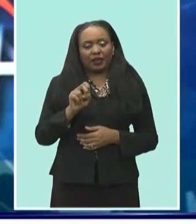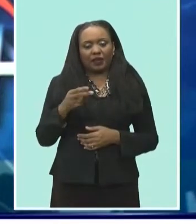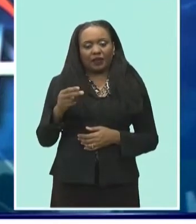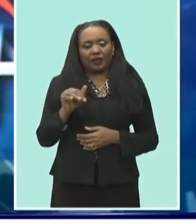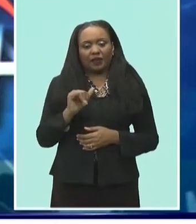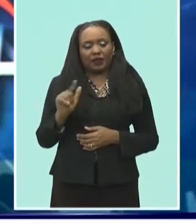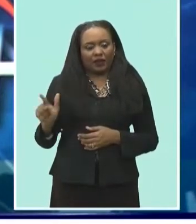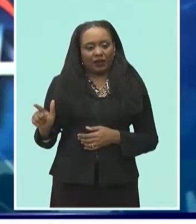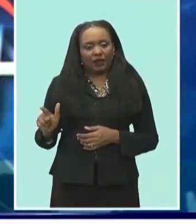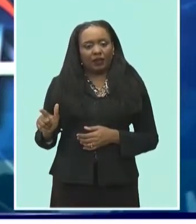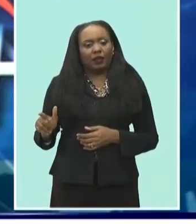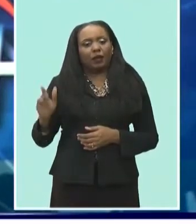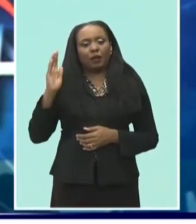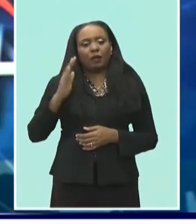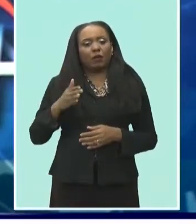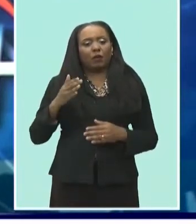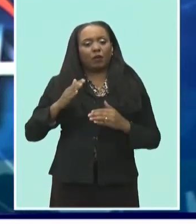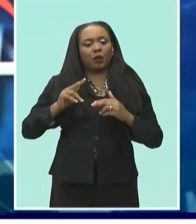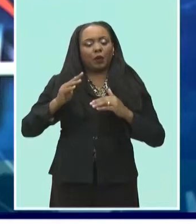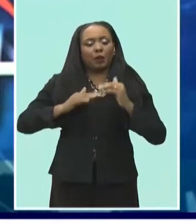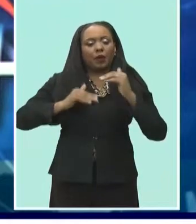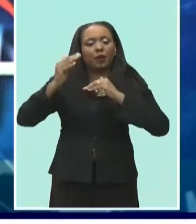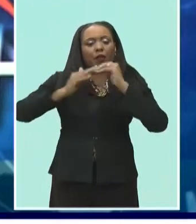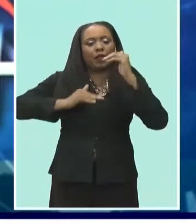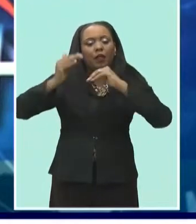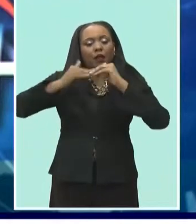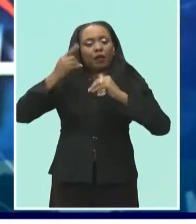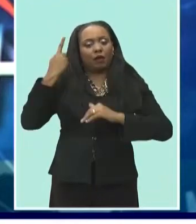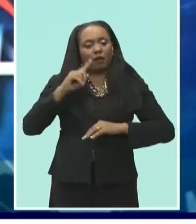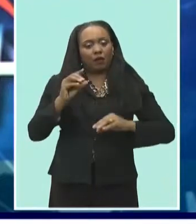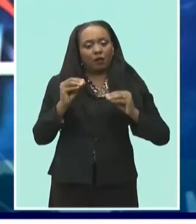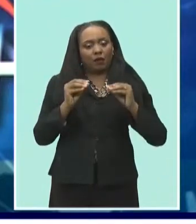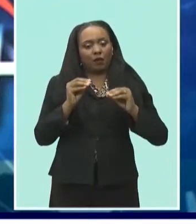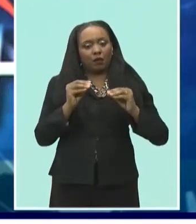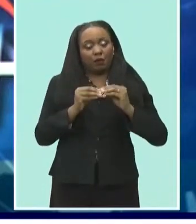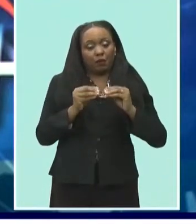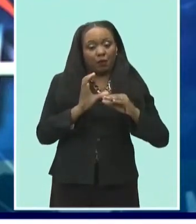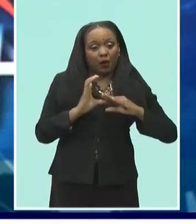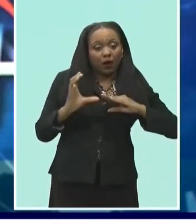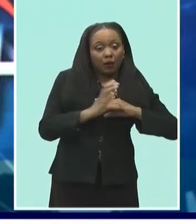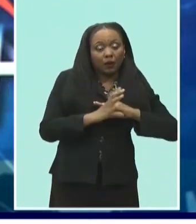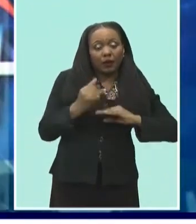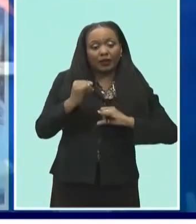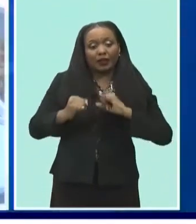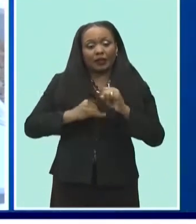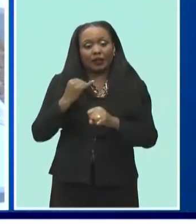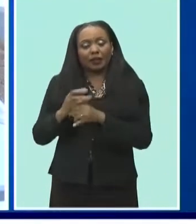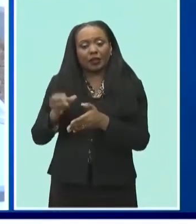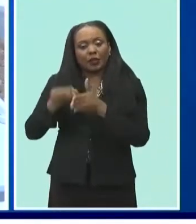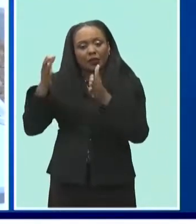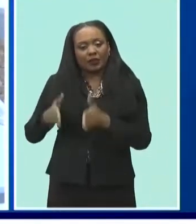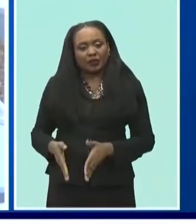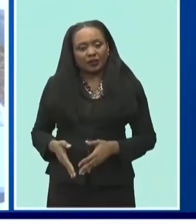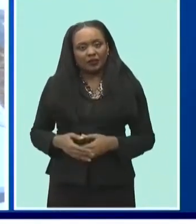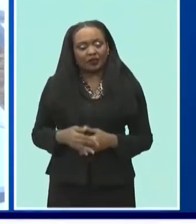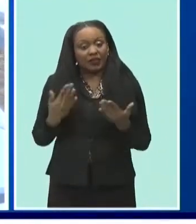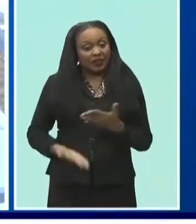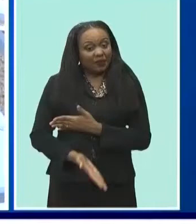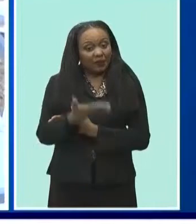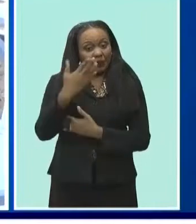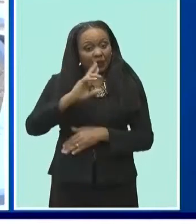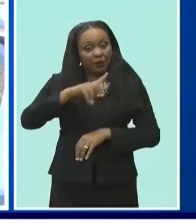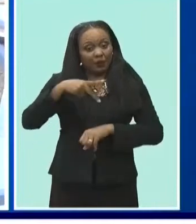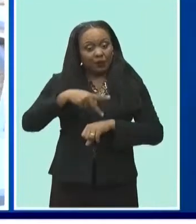on-campus accommodation capacity to cater to more regional and international students. This morning, Principal and Pro-Vice Chancellor Professor